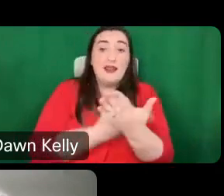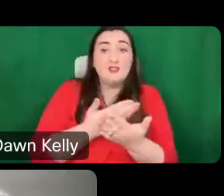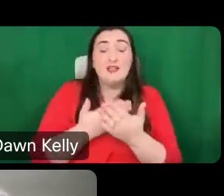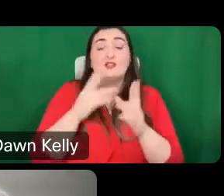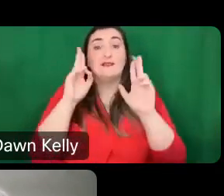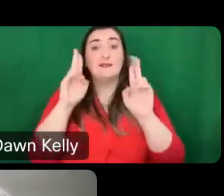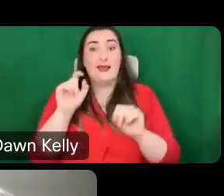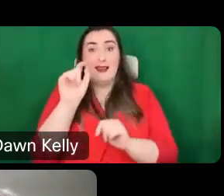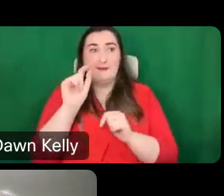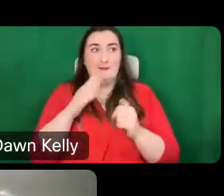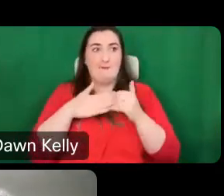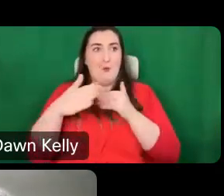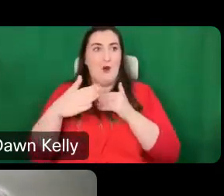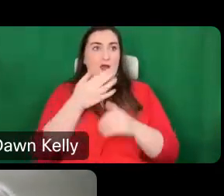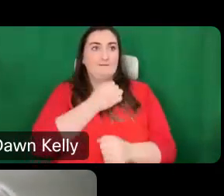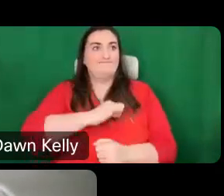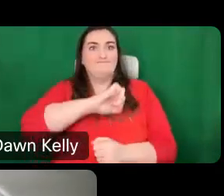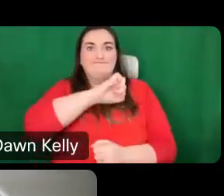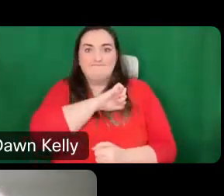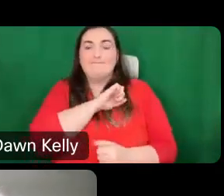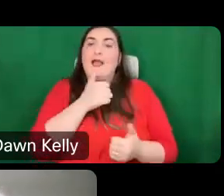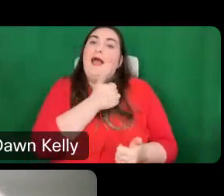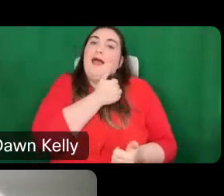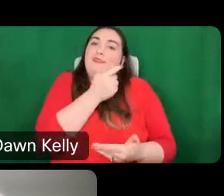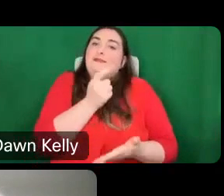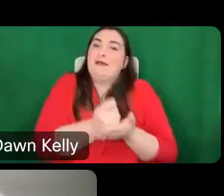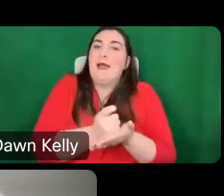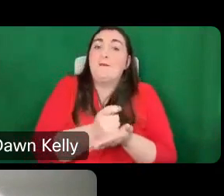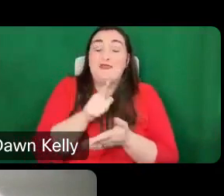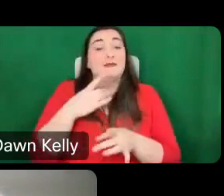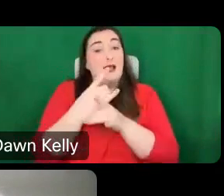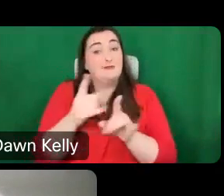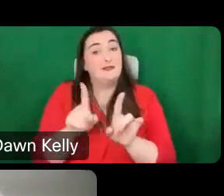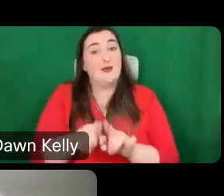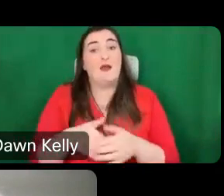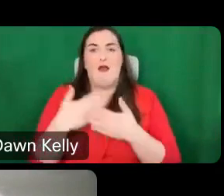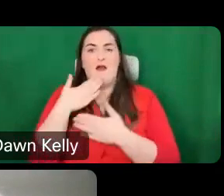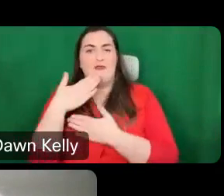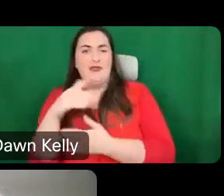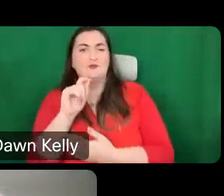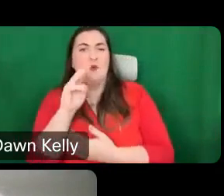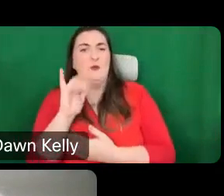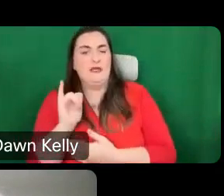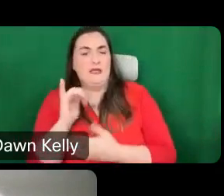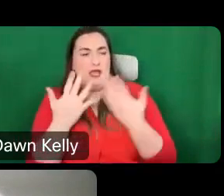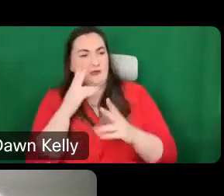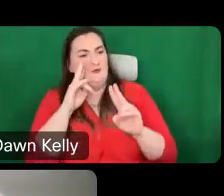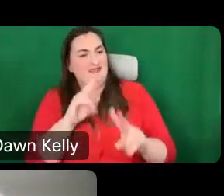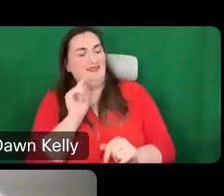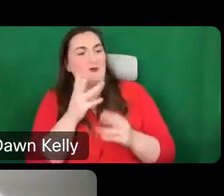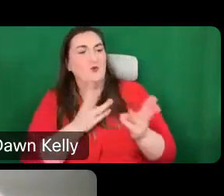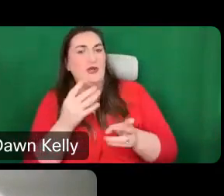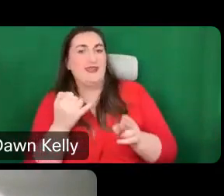little bit more certainty at that time. And I think that helps too. Yeah, super. Thank you. And Tony, how do you see this working then